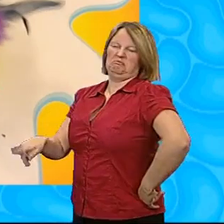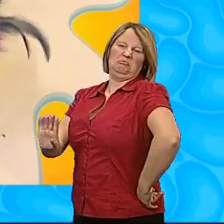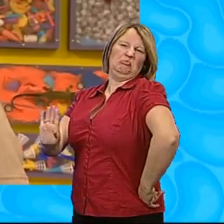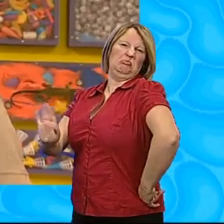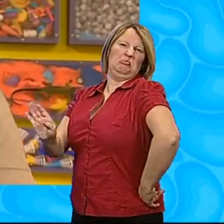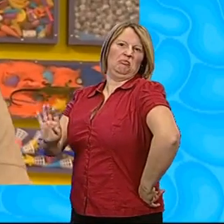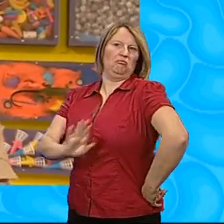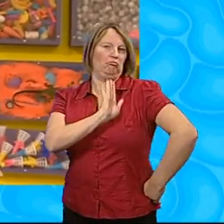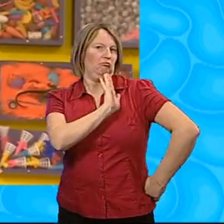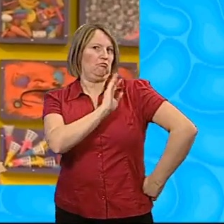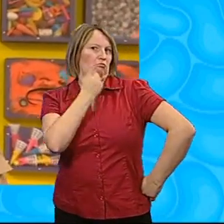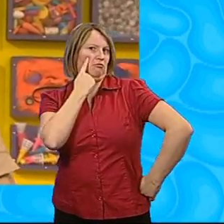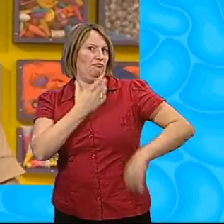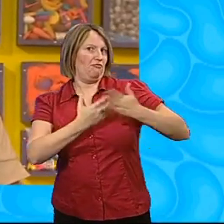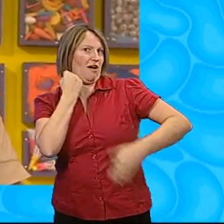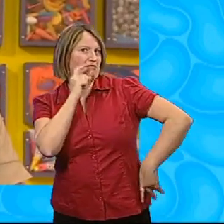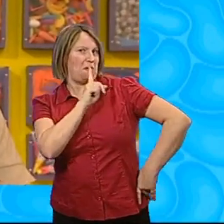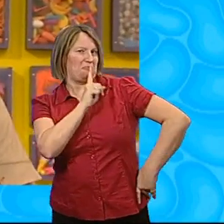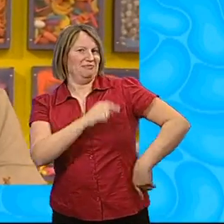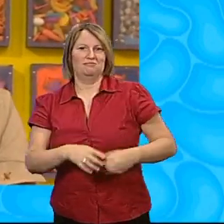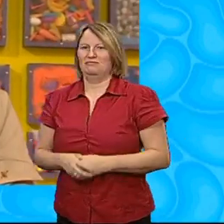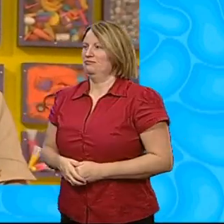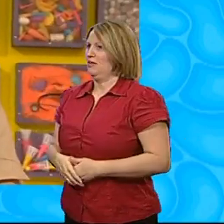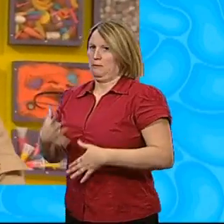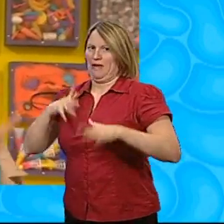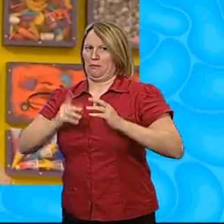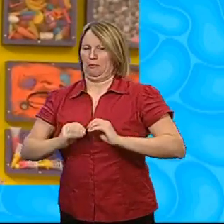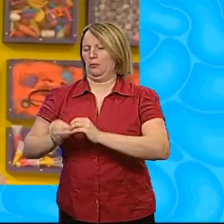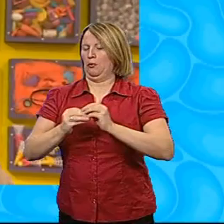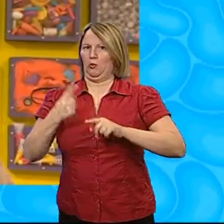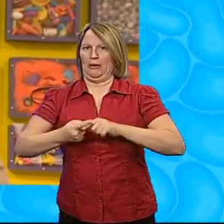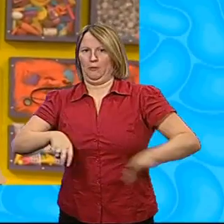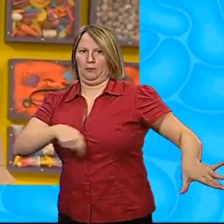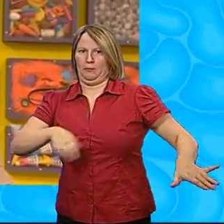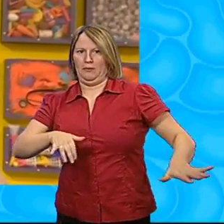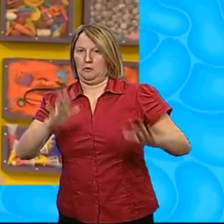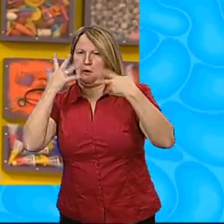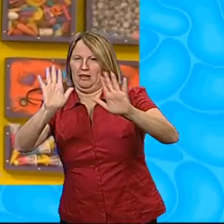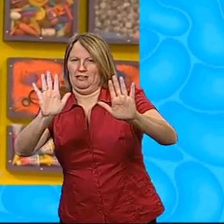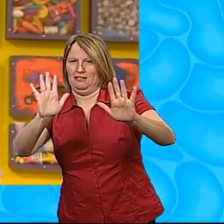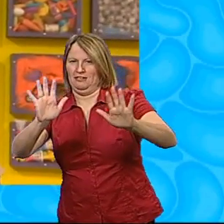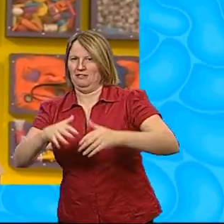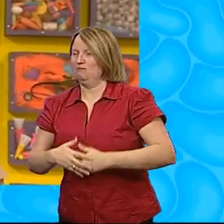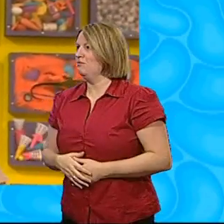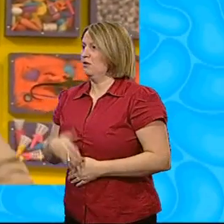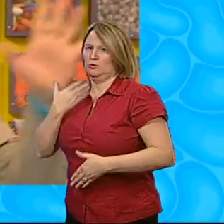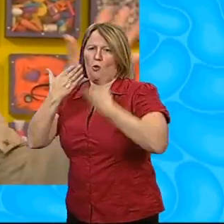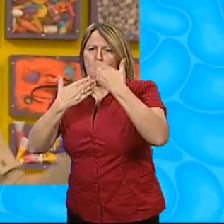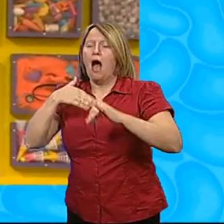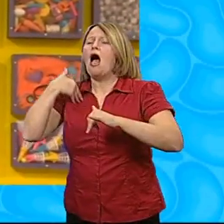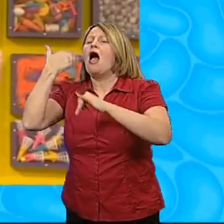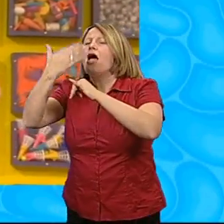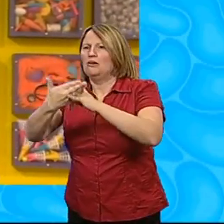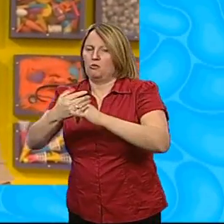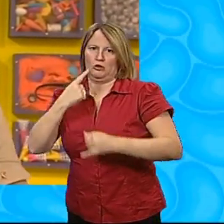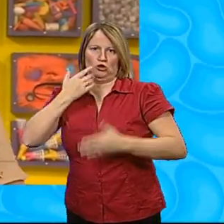chance! Let's find out. I'm gonna have to move very quickly, but don't worry, I'll remind you how to do it all